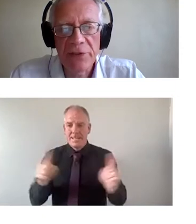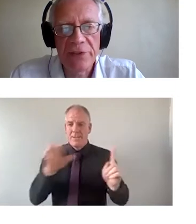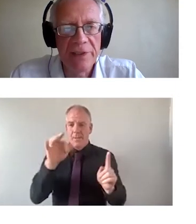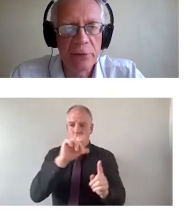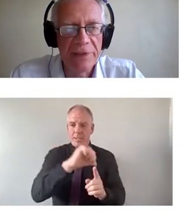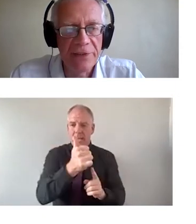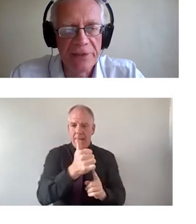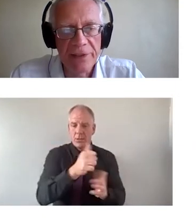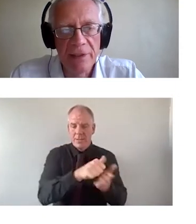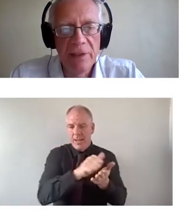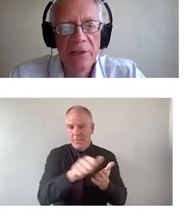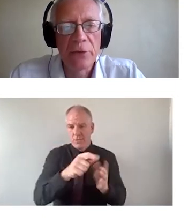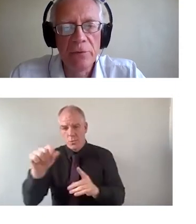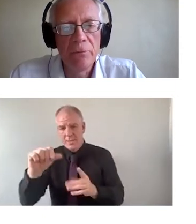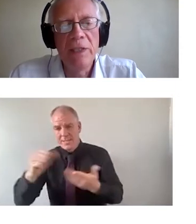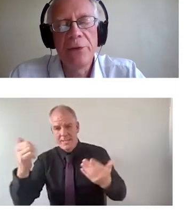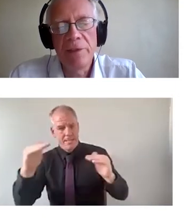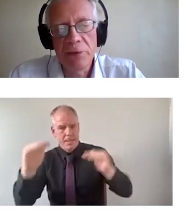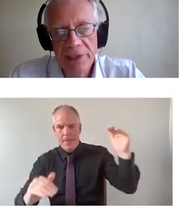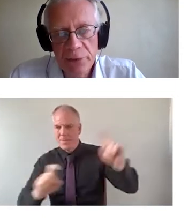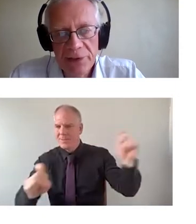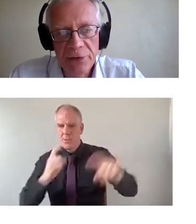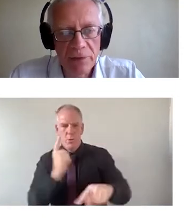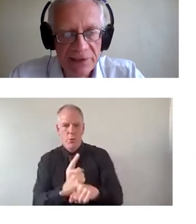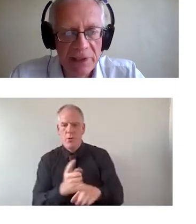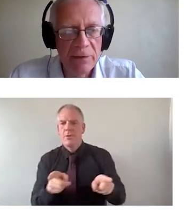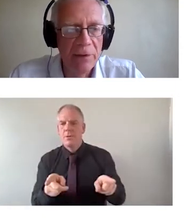still persisted in 2016. So while, you know, there was an